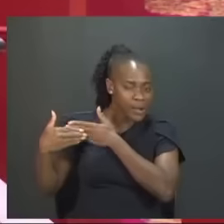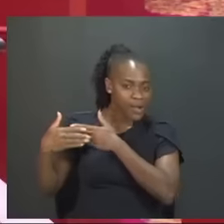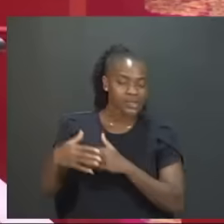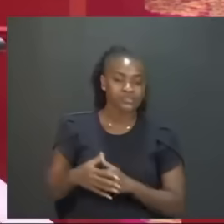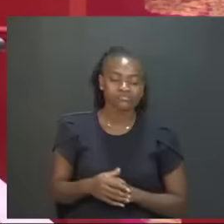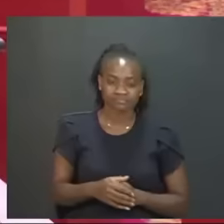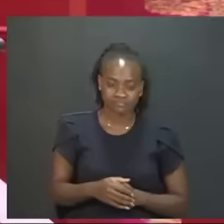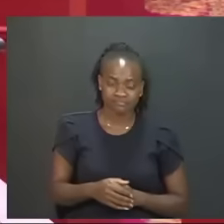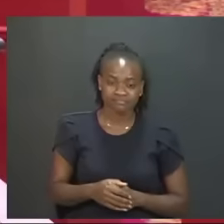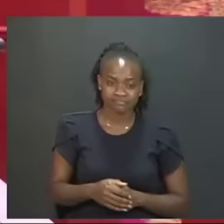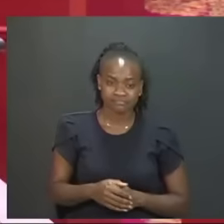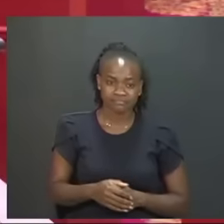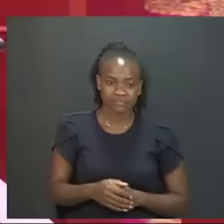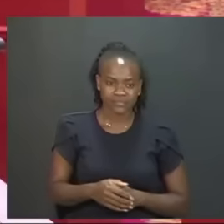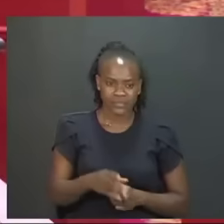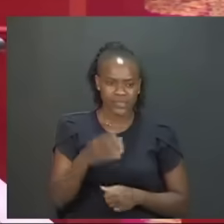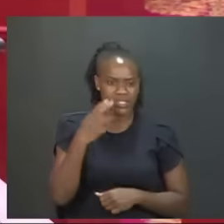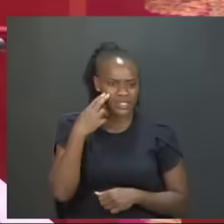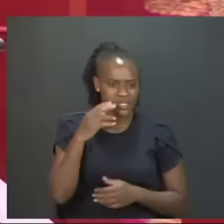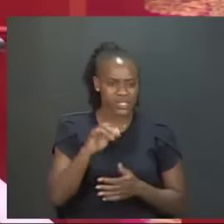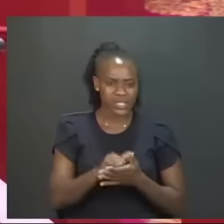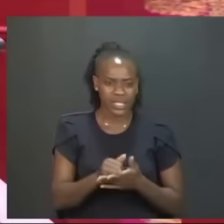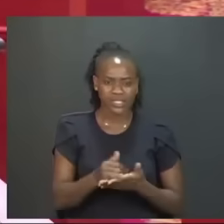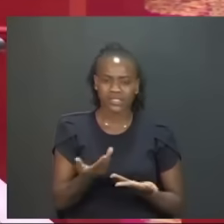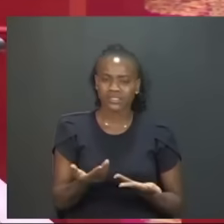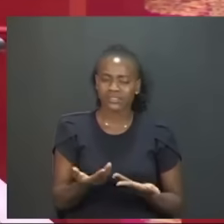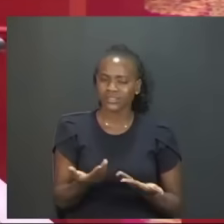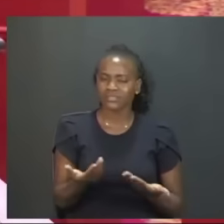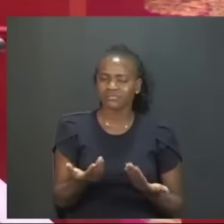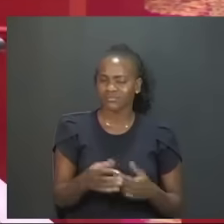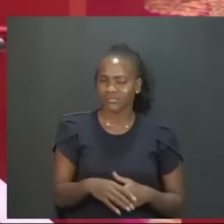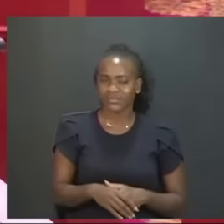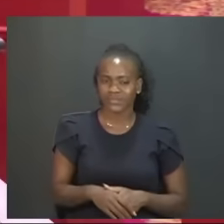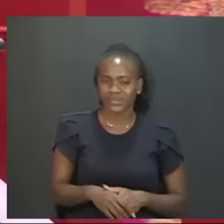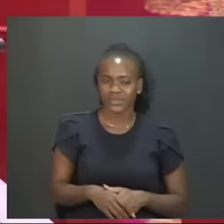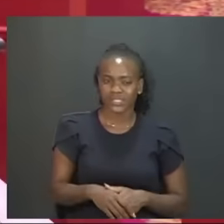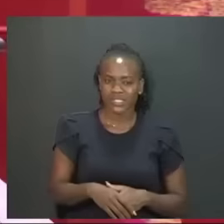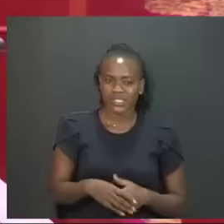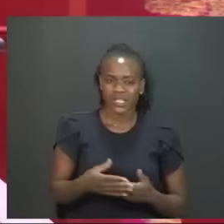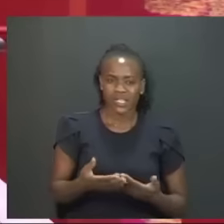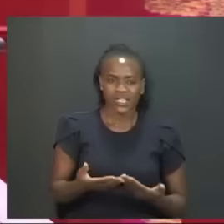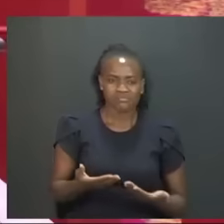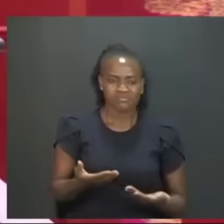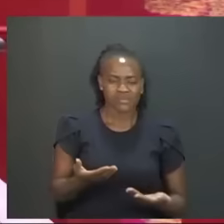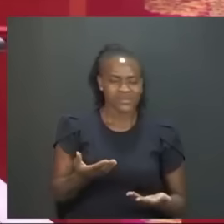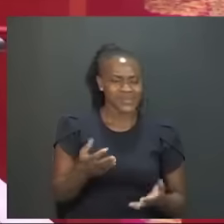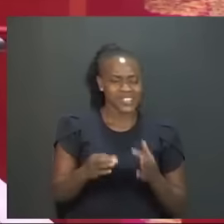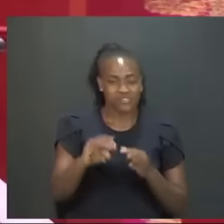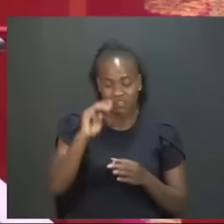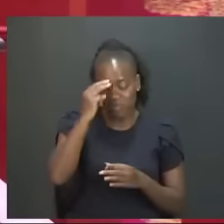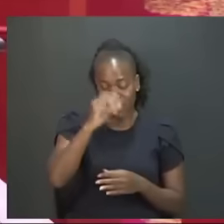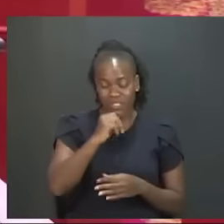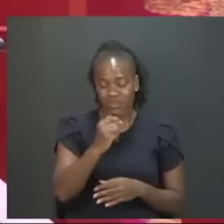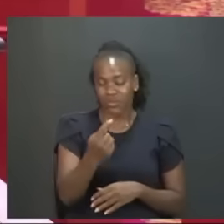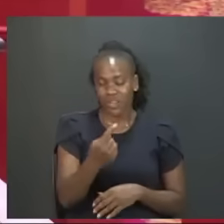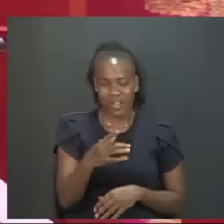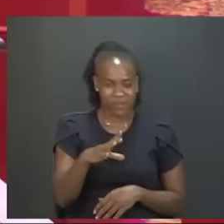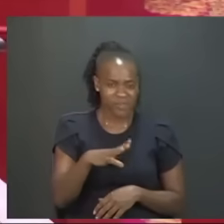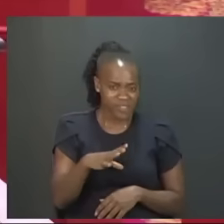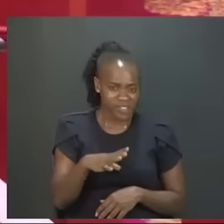votes and proceedings, you will see that averagely, unless a minister doesn't show up for some good